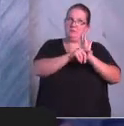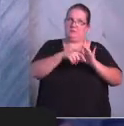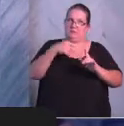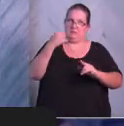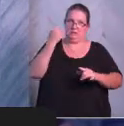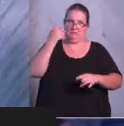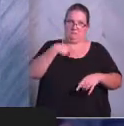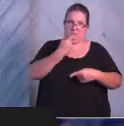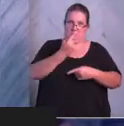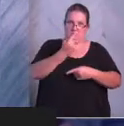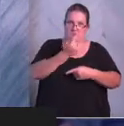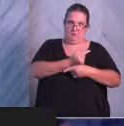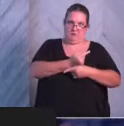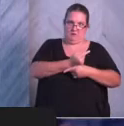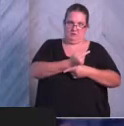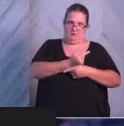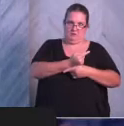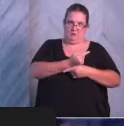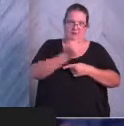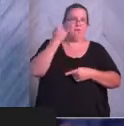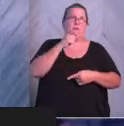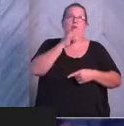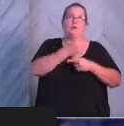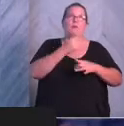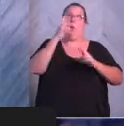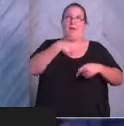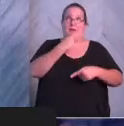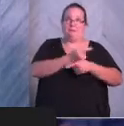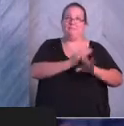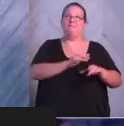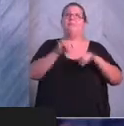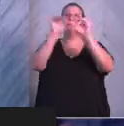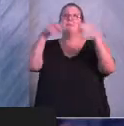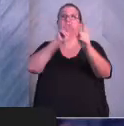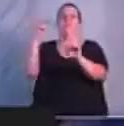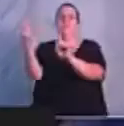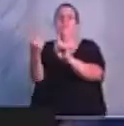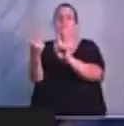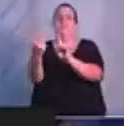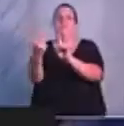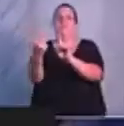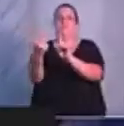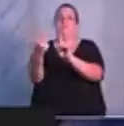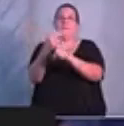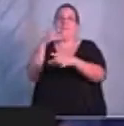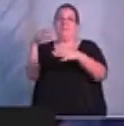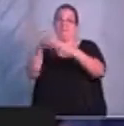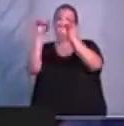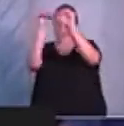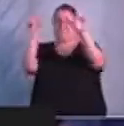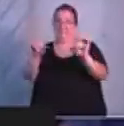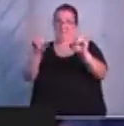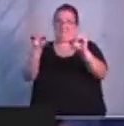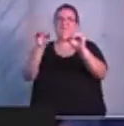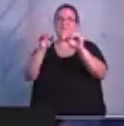correct. Hoping I'm correct. Anyway, from a systems perspective, being in systems, I really feel that the systems are